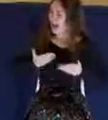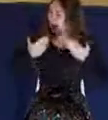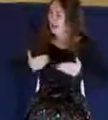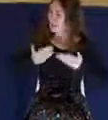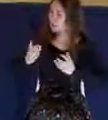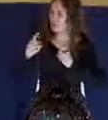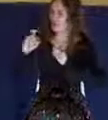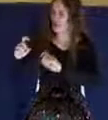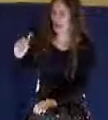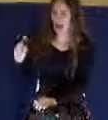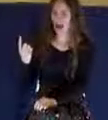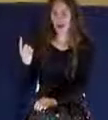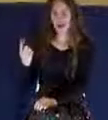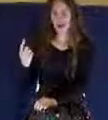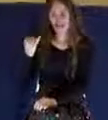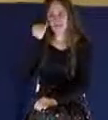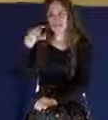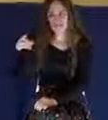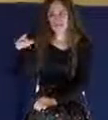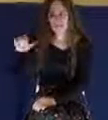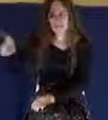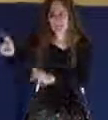a dollar that much.